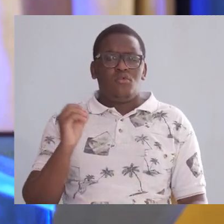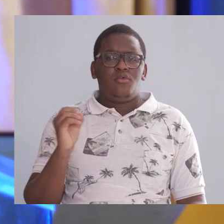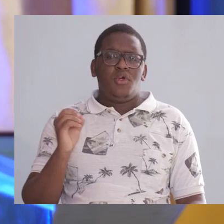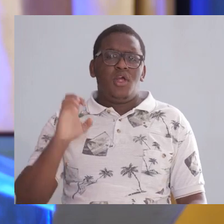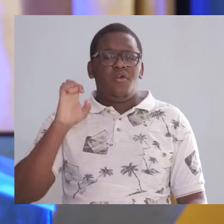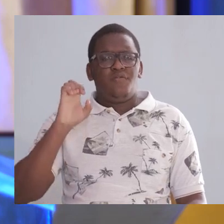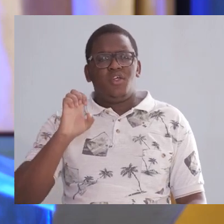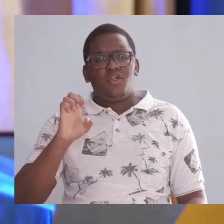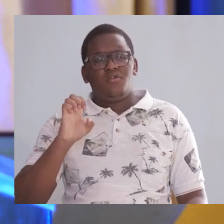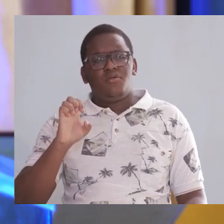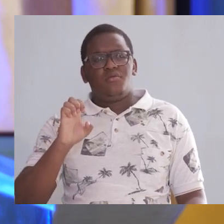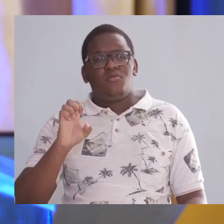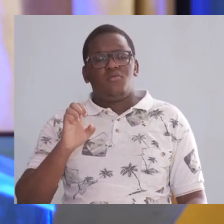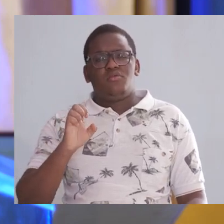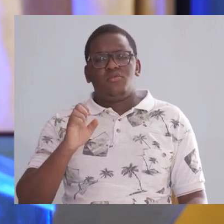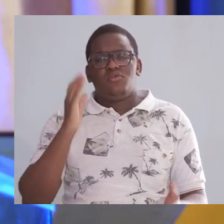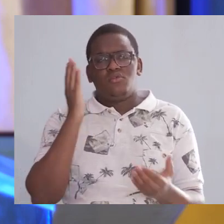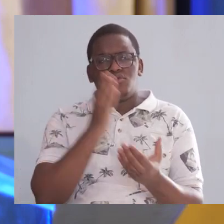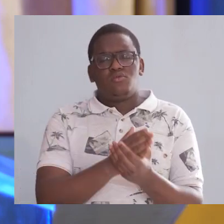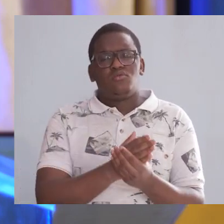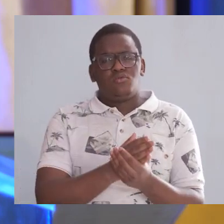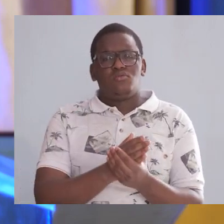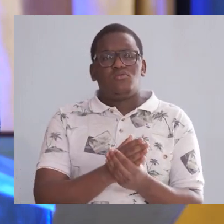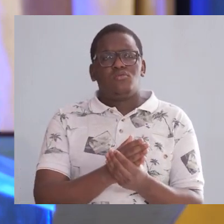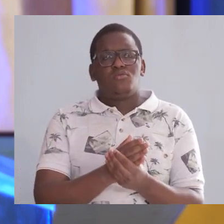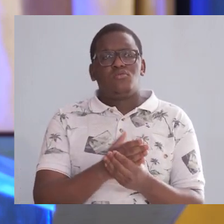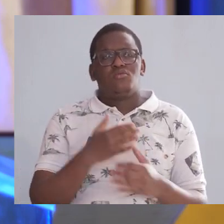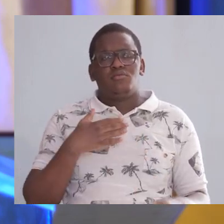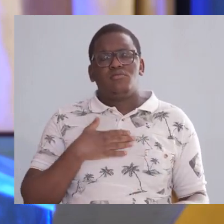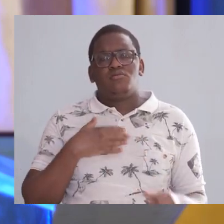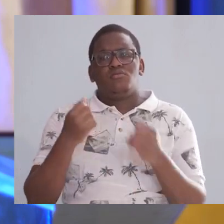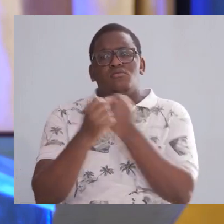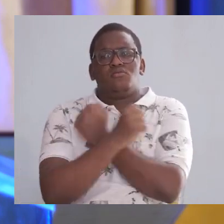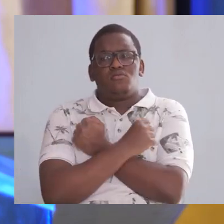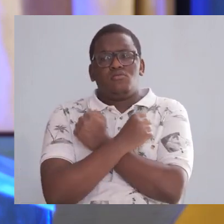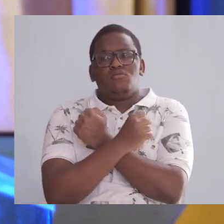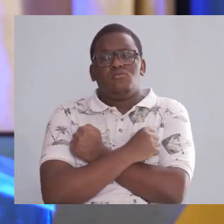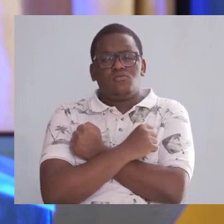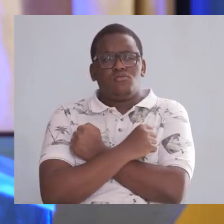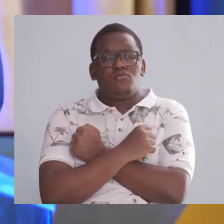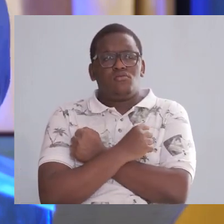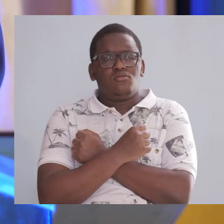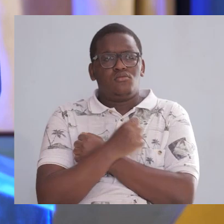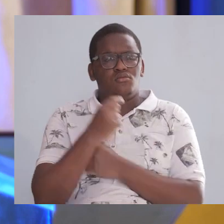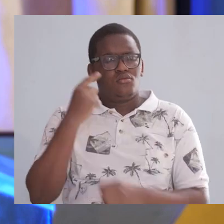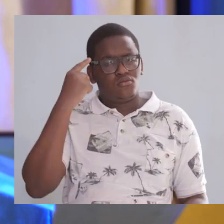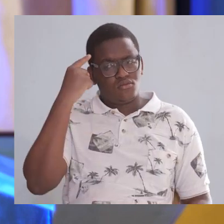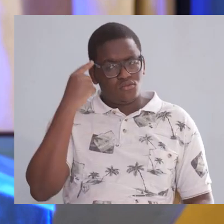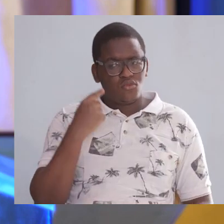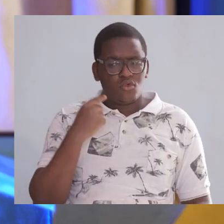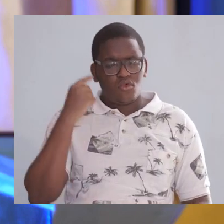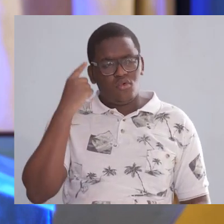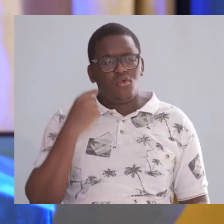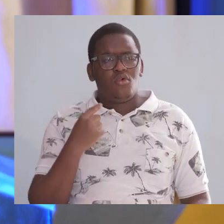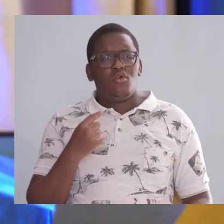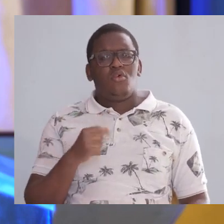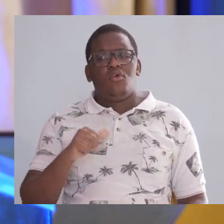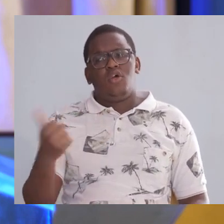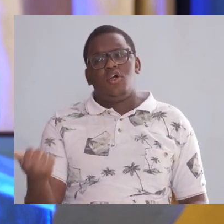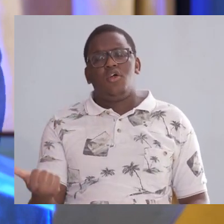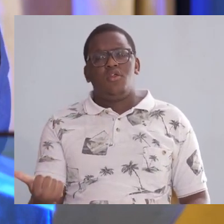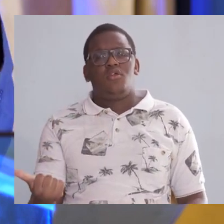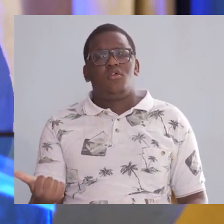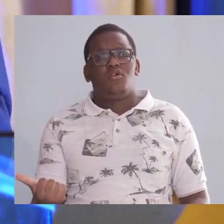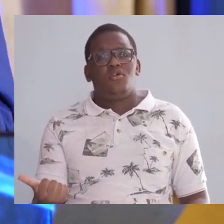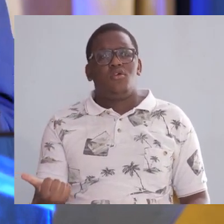true, my friend, because the individual who steals is eating the sweat of others instead of eating his own sweat. And